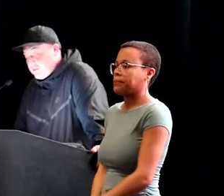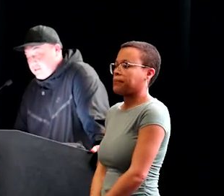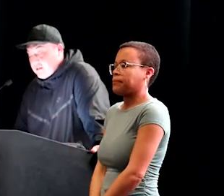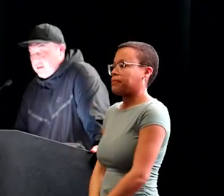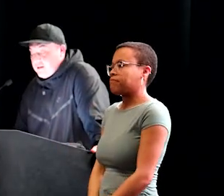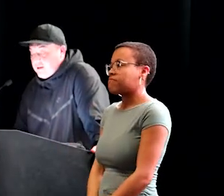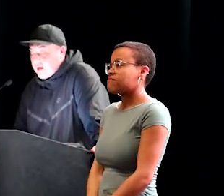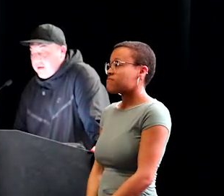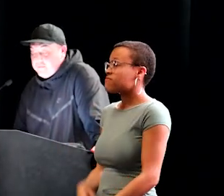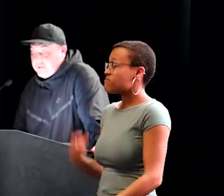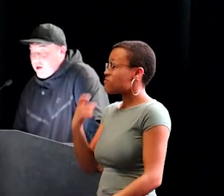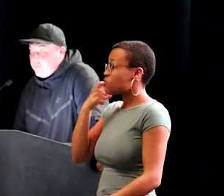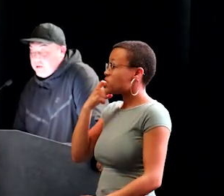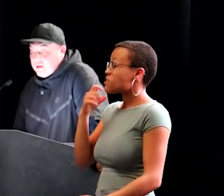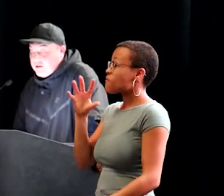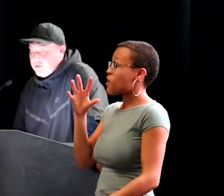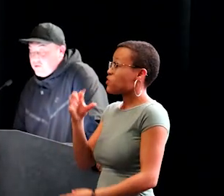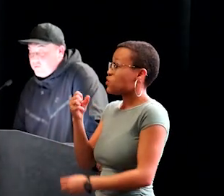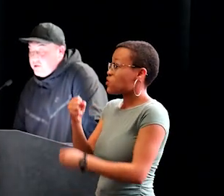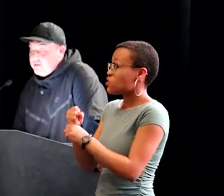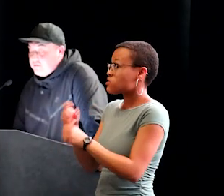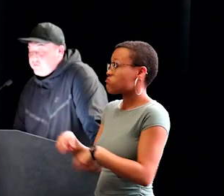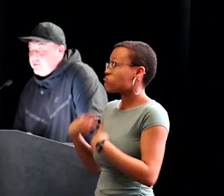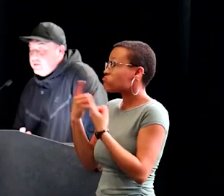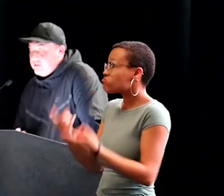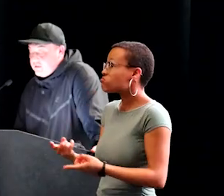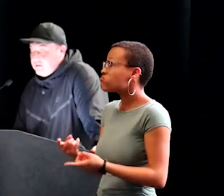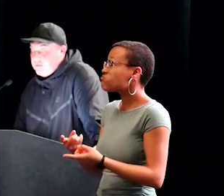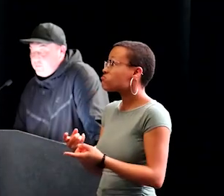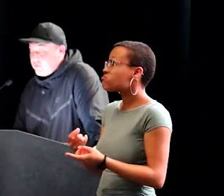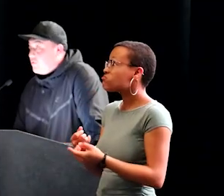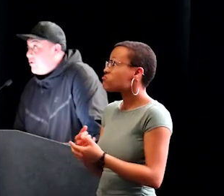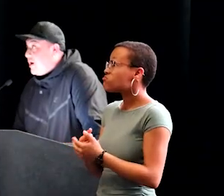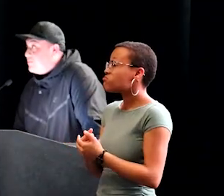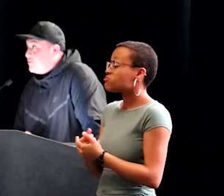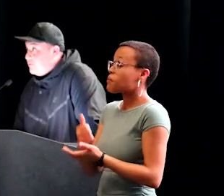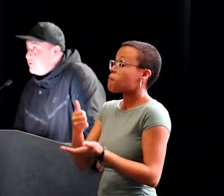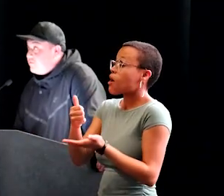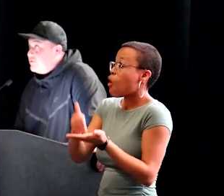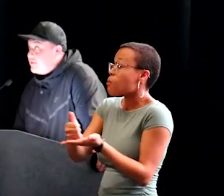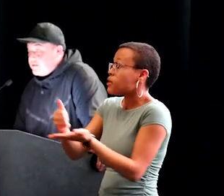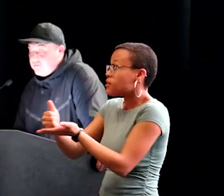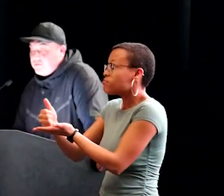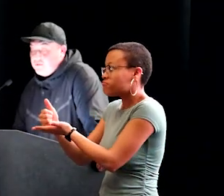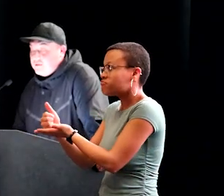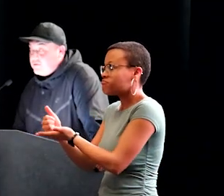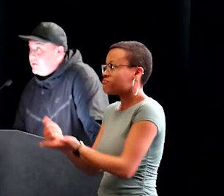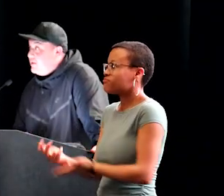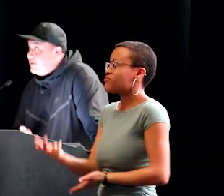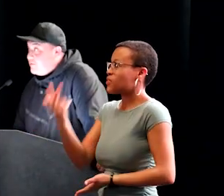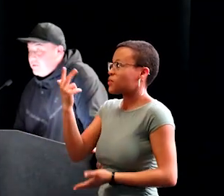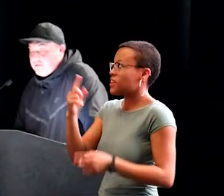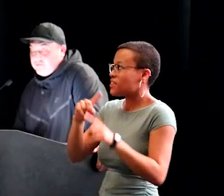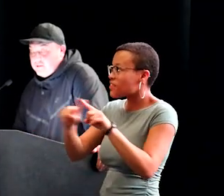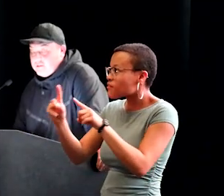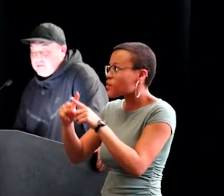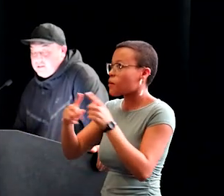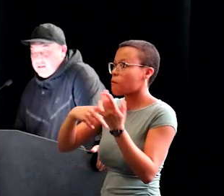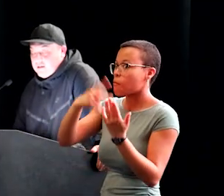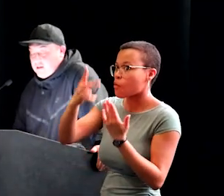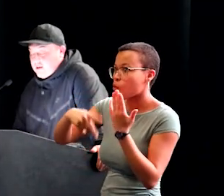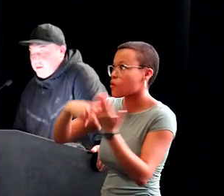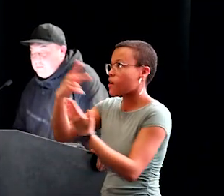years, I've been helping 3 different programs, 3 different sets of students, 3